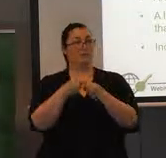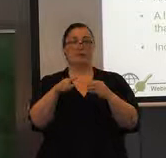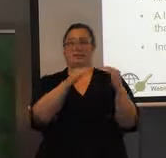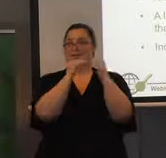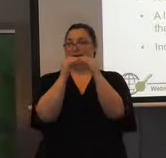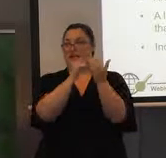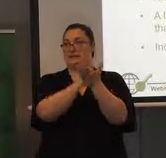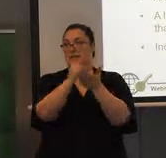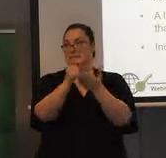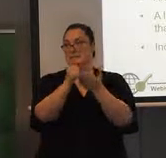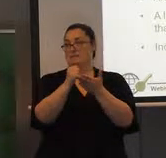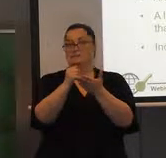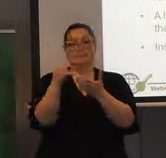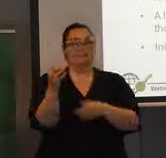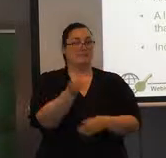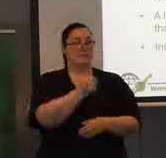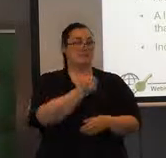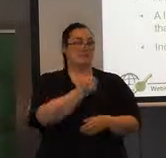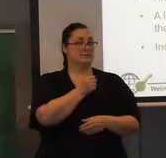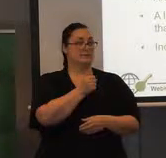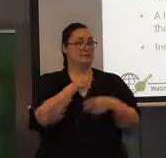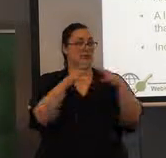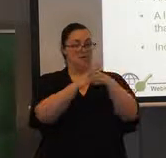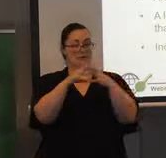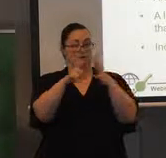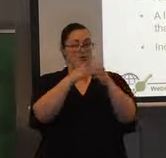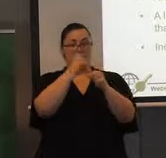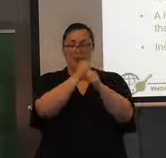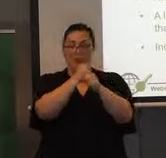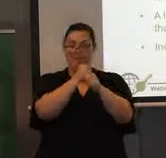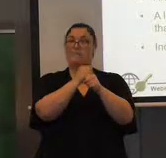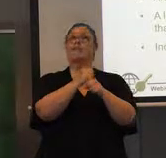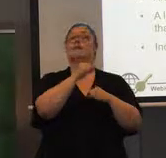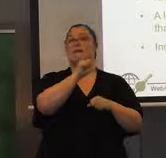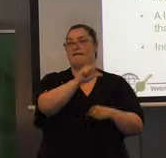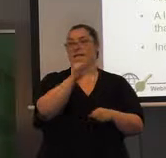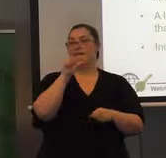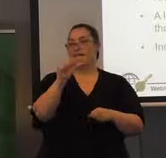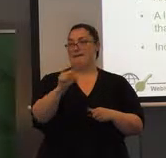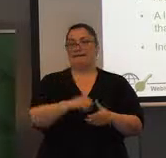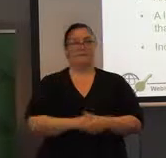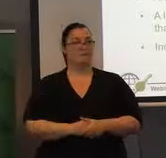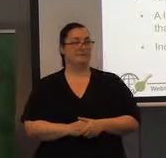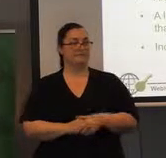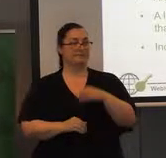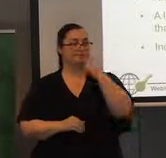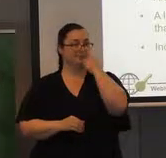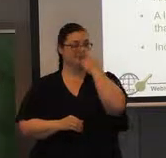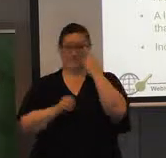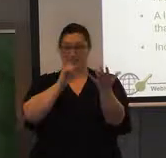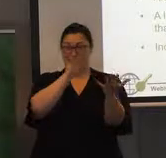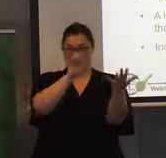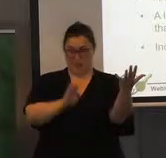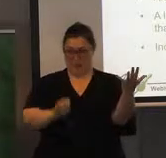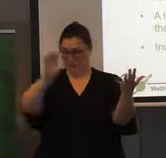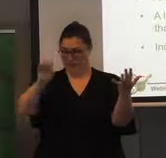AS 301549. That is WCAG 2 to level AA. Keep hearing that same thing, don't you? They're